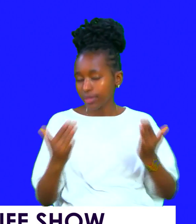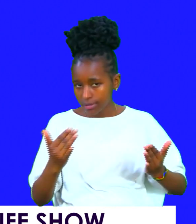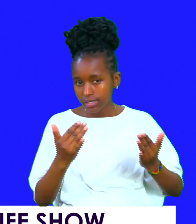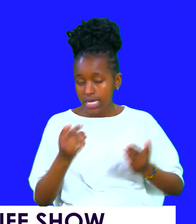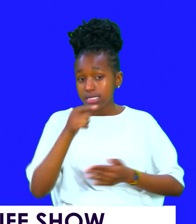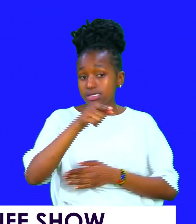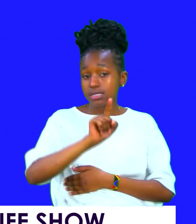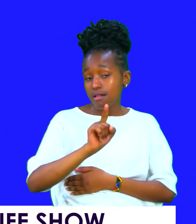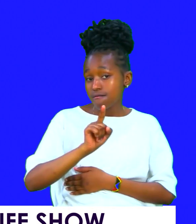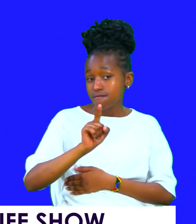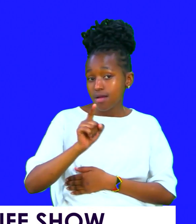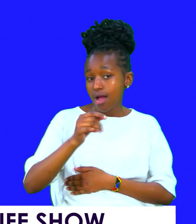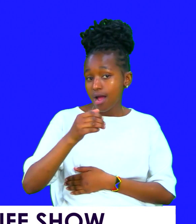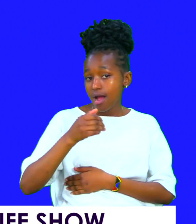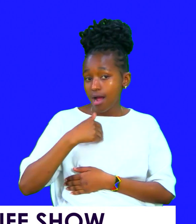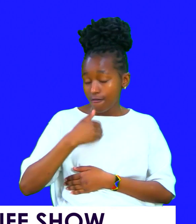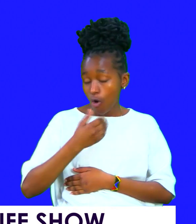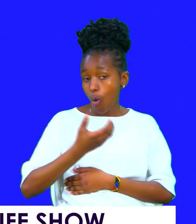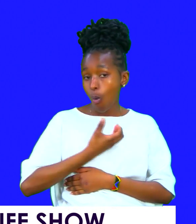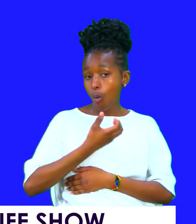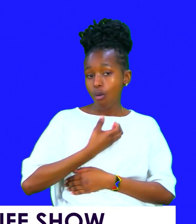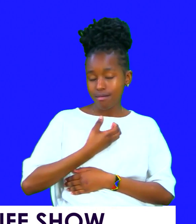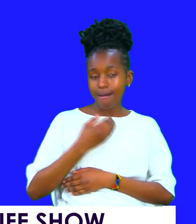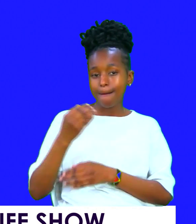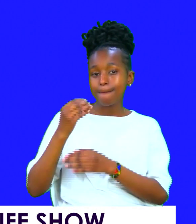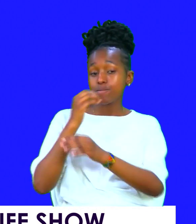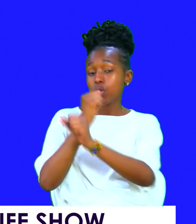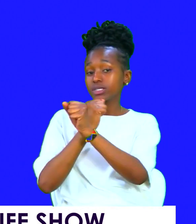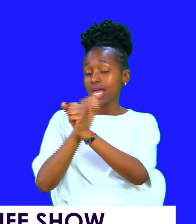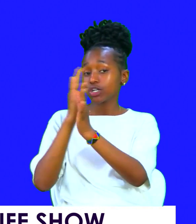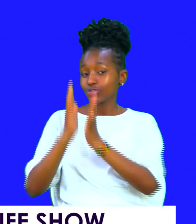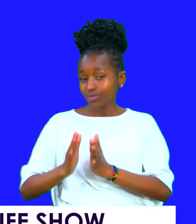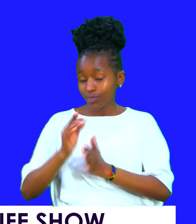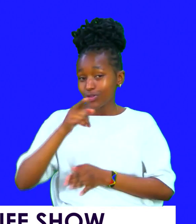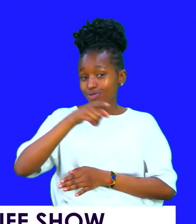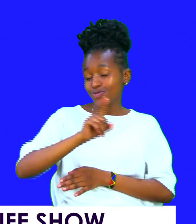You are your own protection. You are deep.